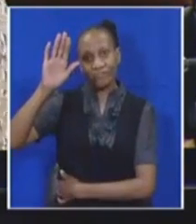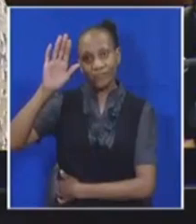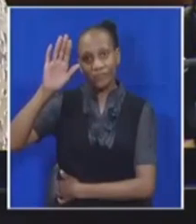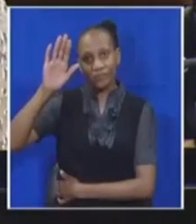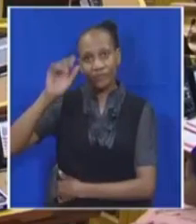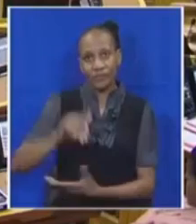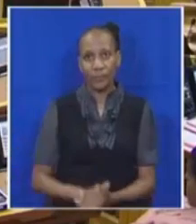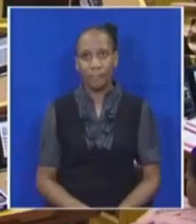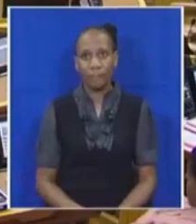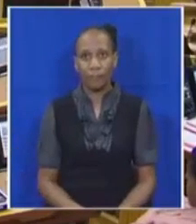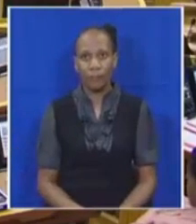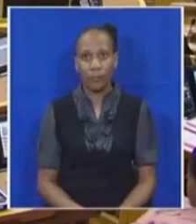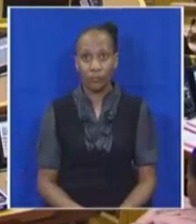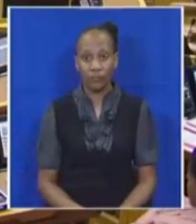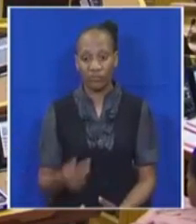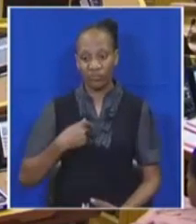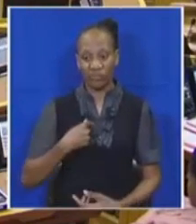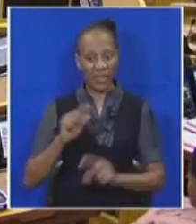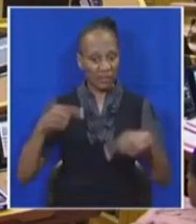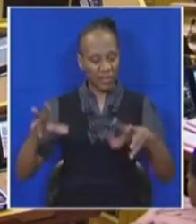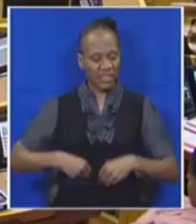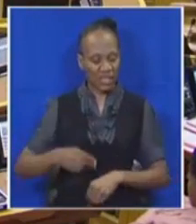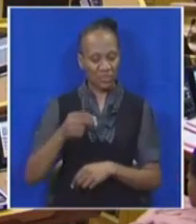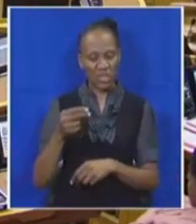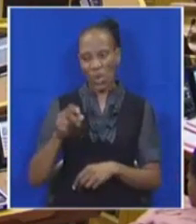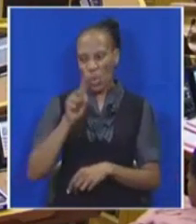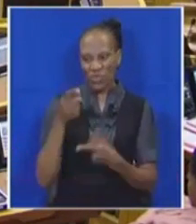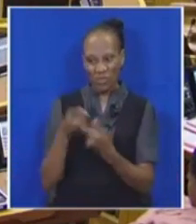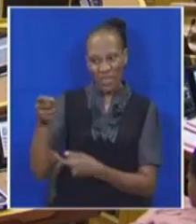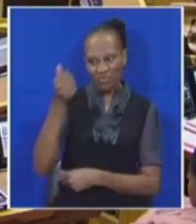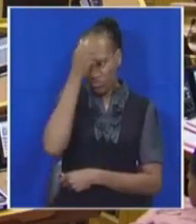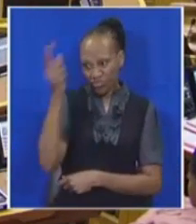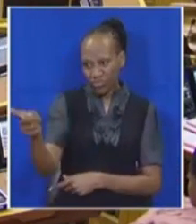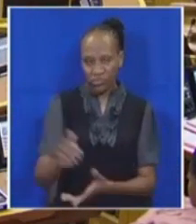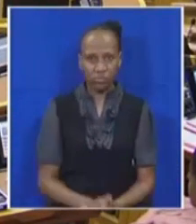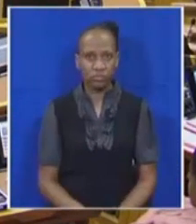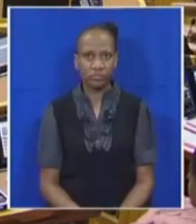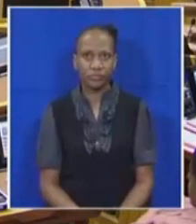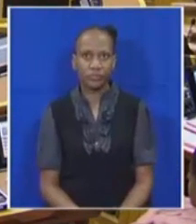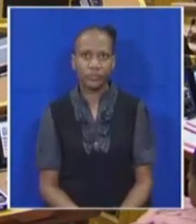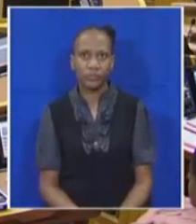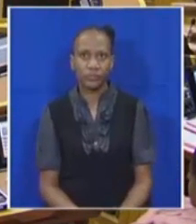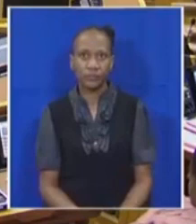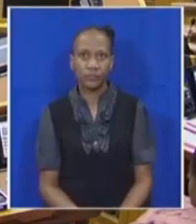take a question from that idiot. Honourable Van Damme, take your seat. You are recognized.